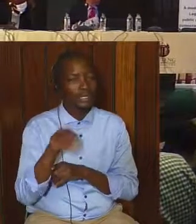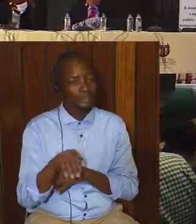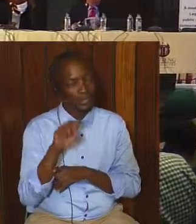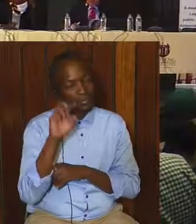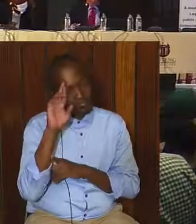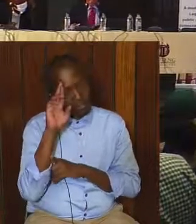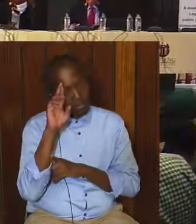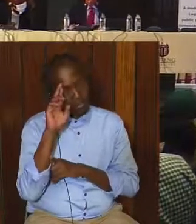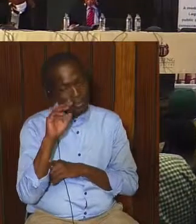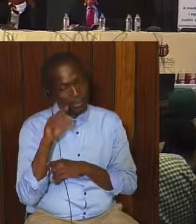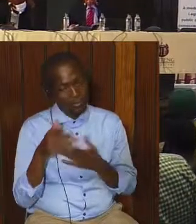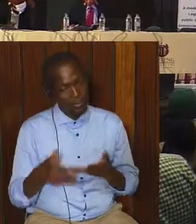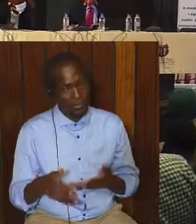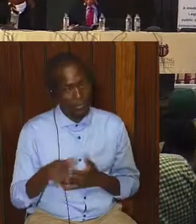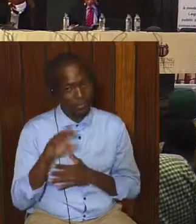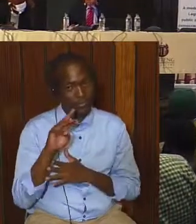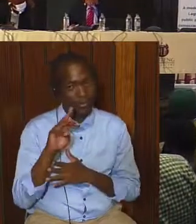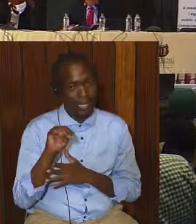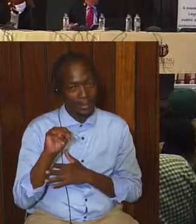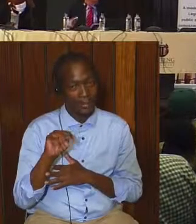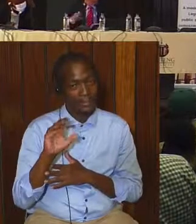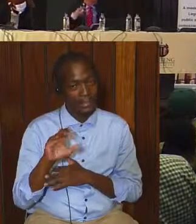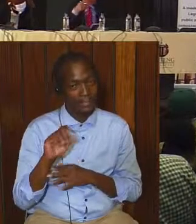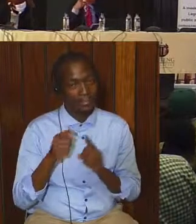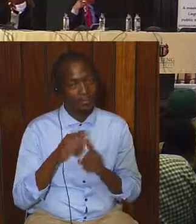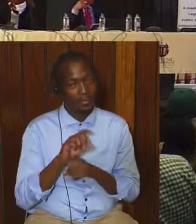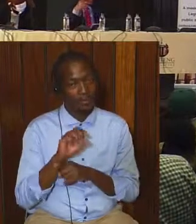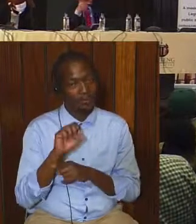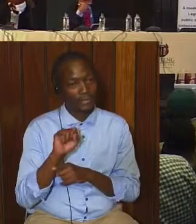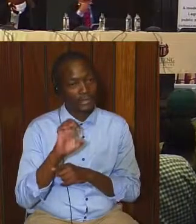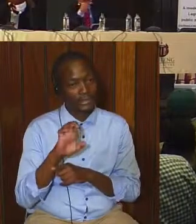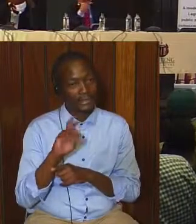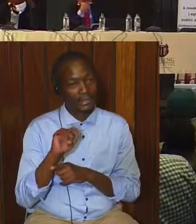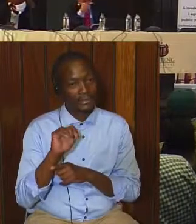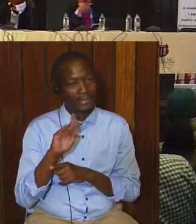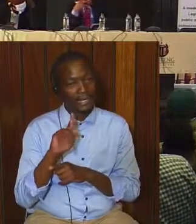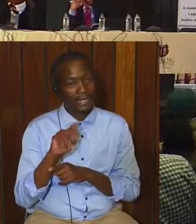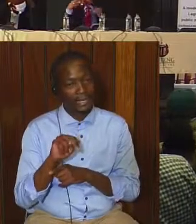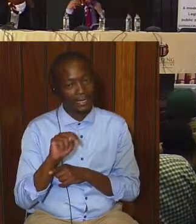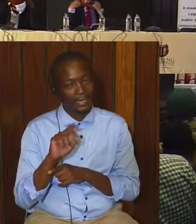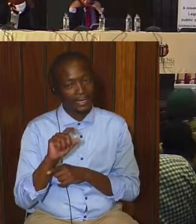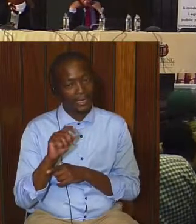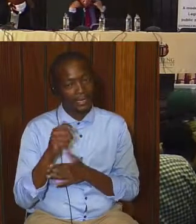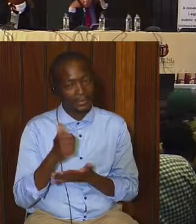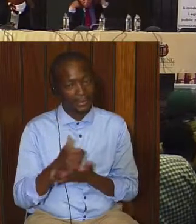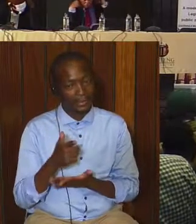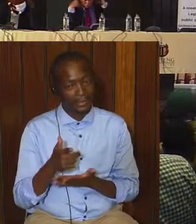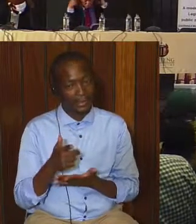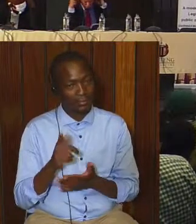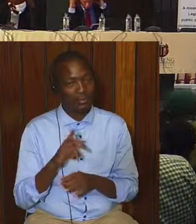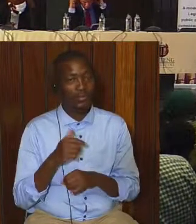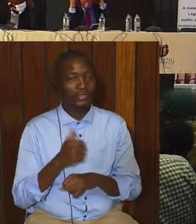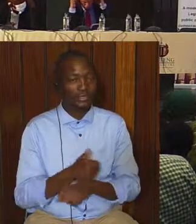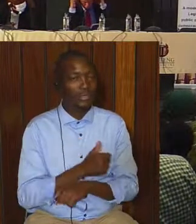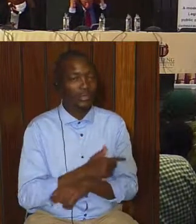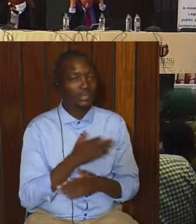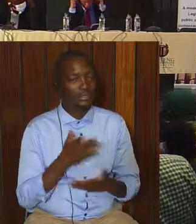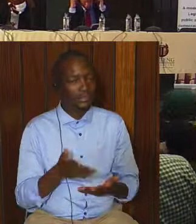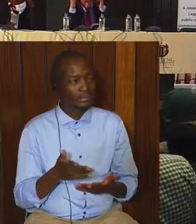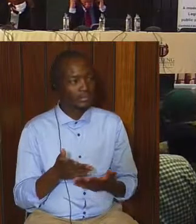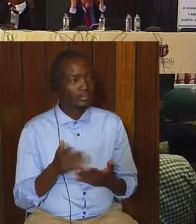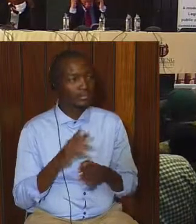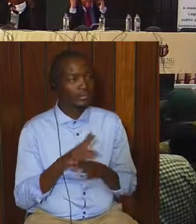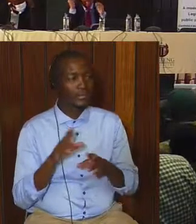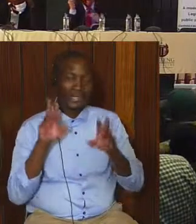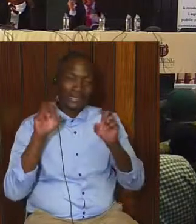here, we've got MMC from Sedibeng district sitting here listening with us. We've got stakeholders here as well. It's a